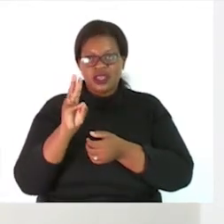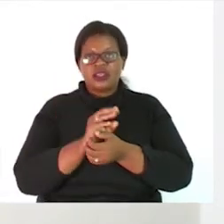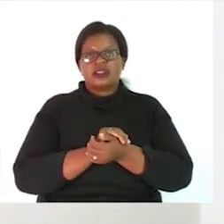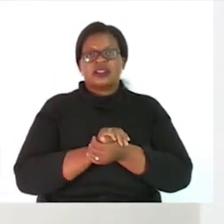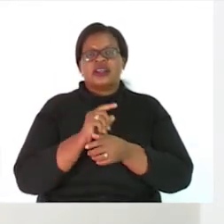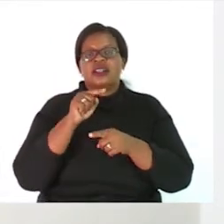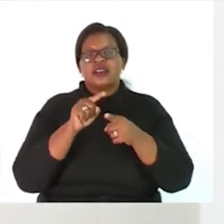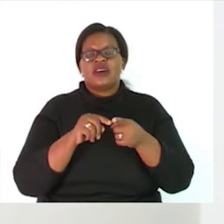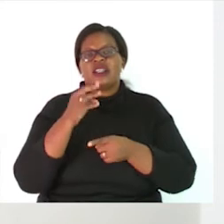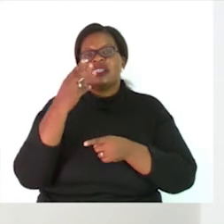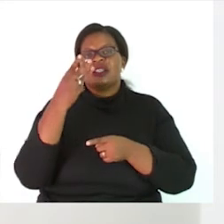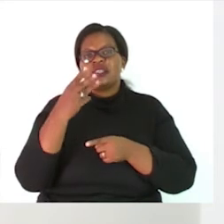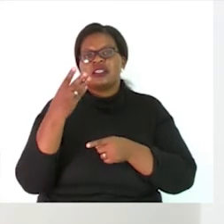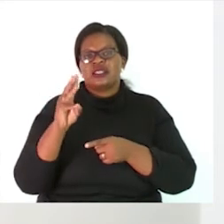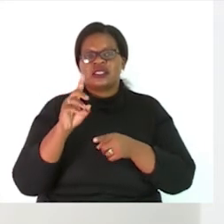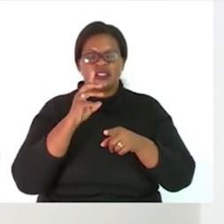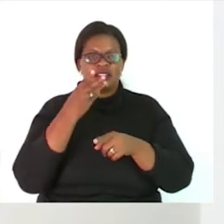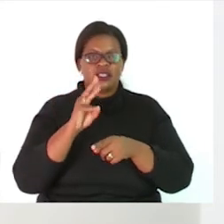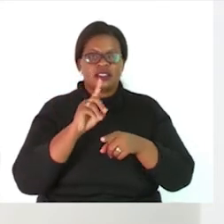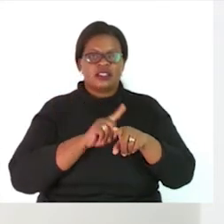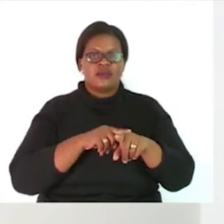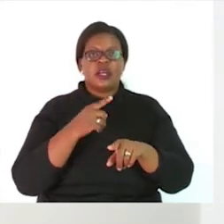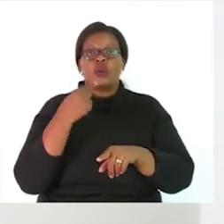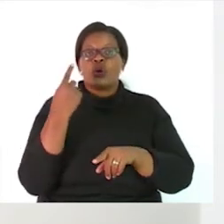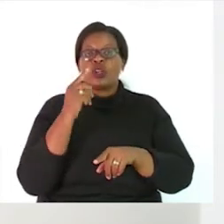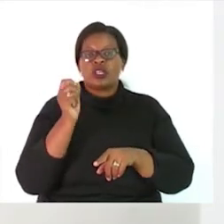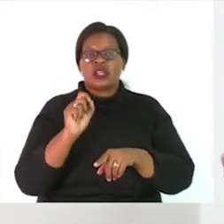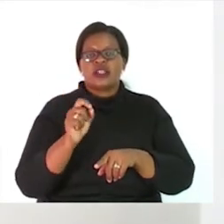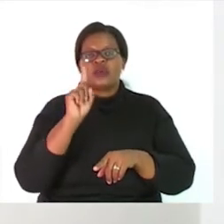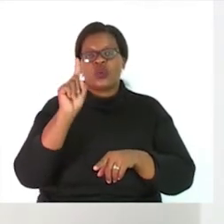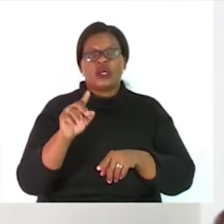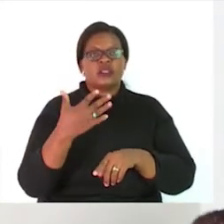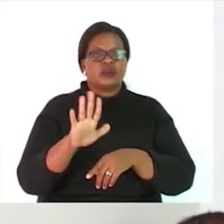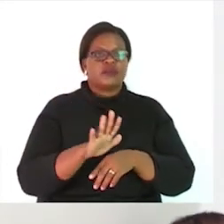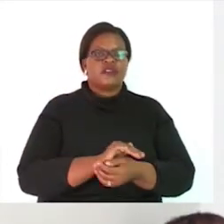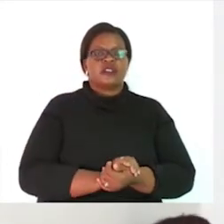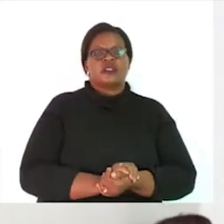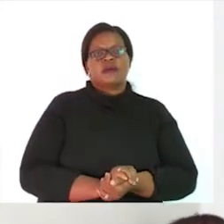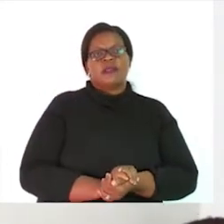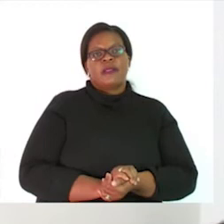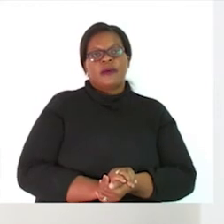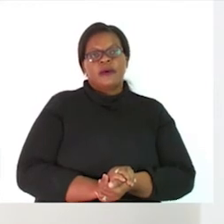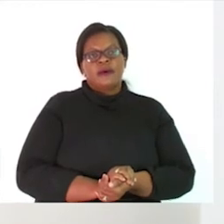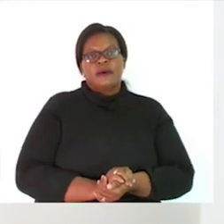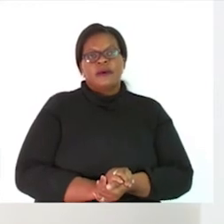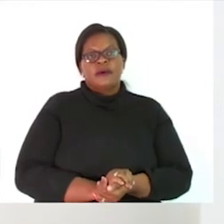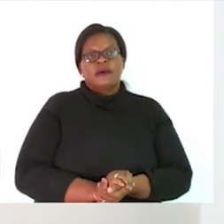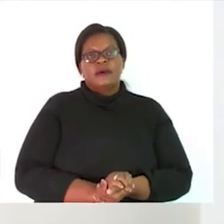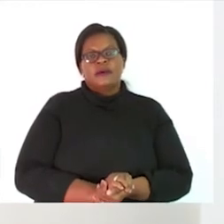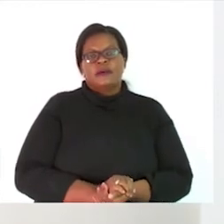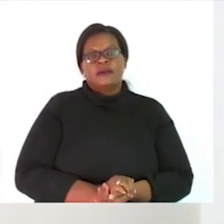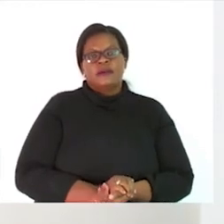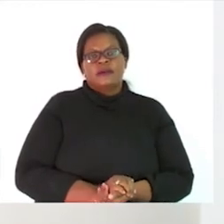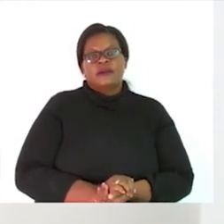divided into 36? 6 times. 6 times. So we only write it once. So what are the factors